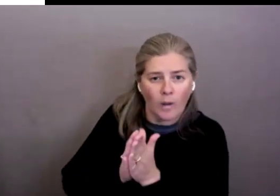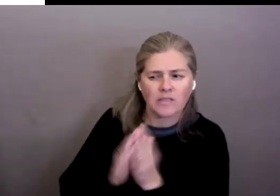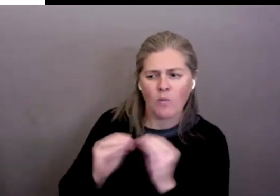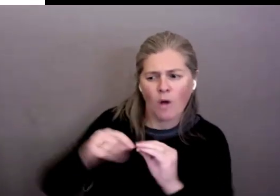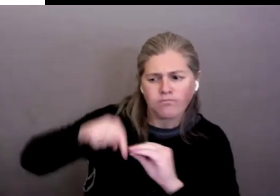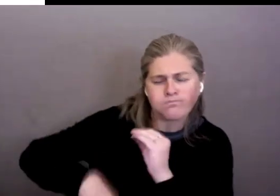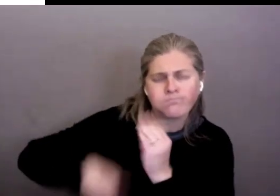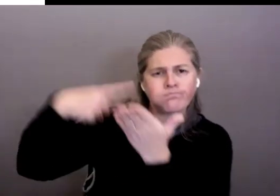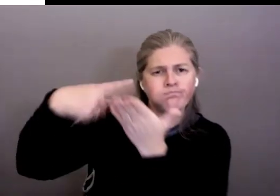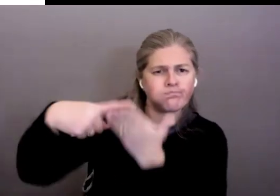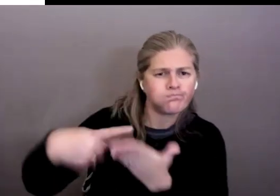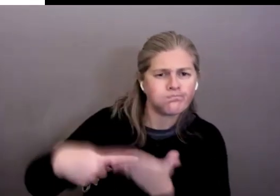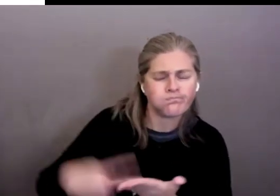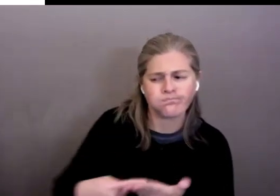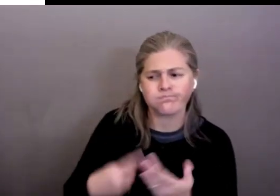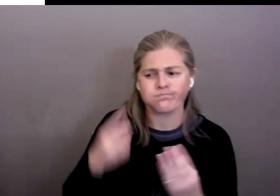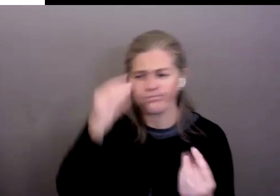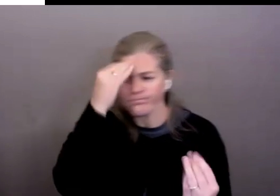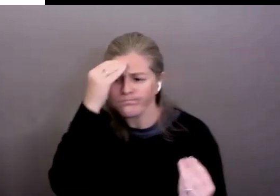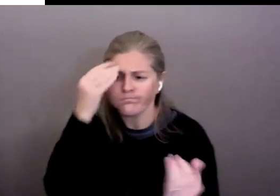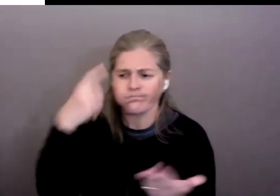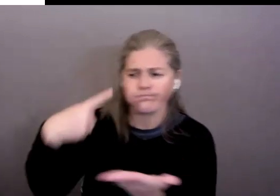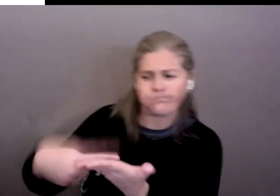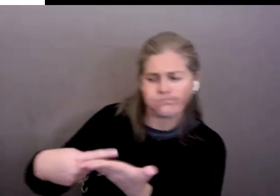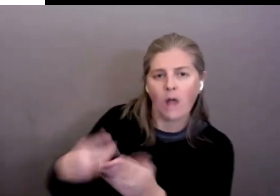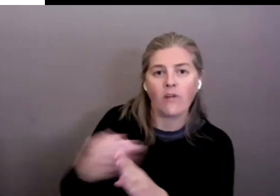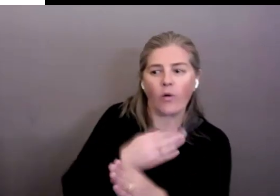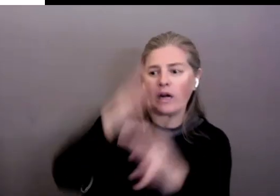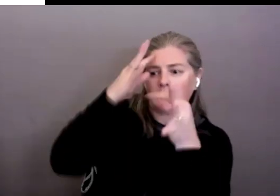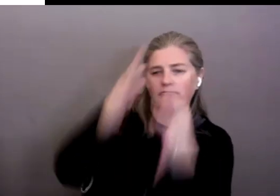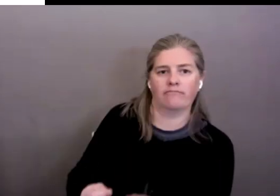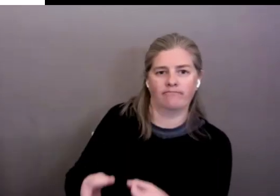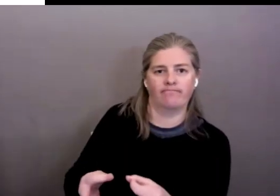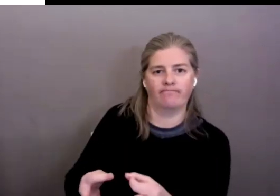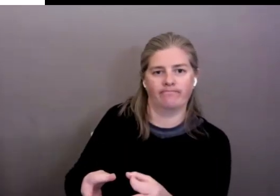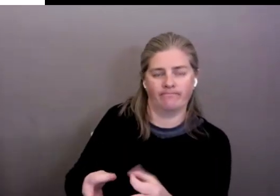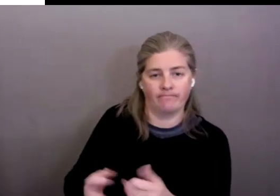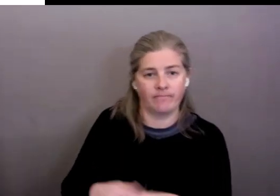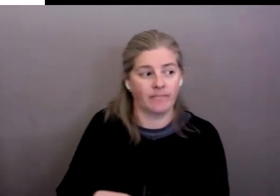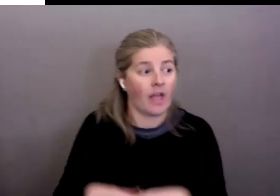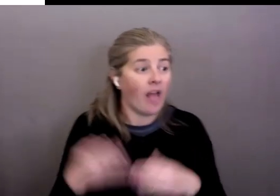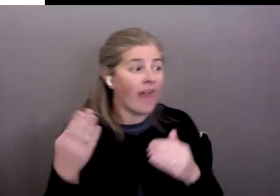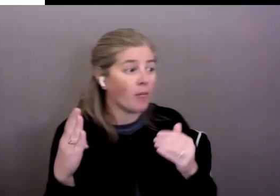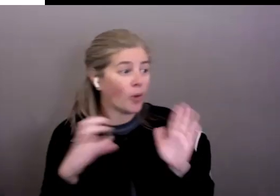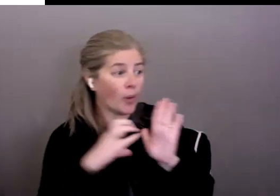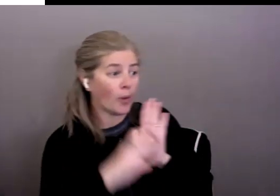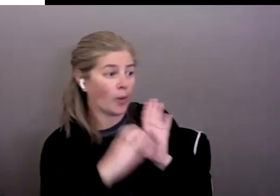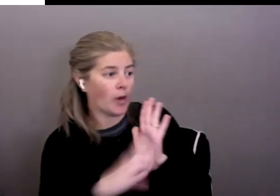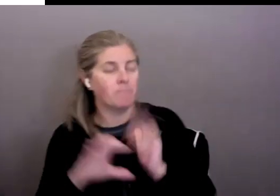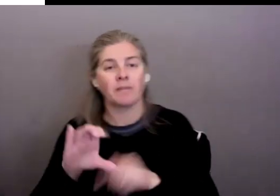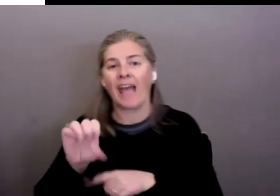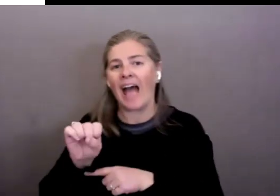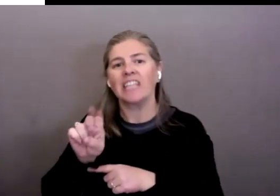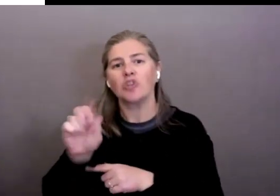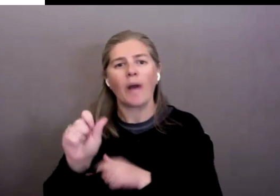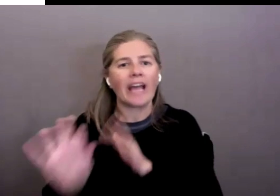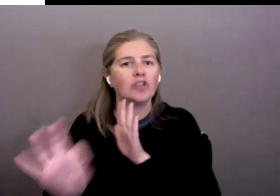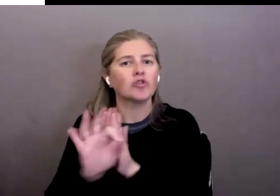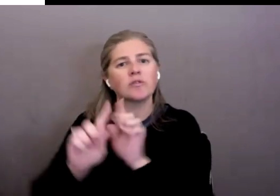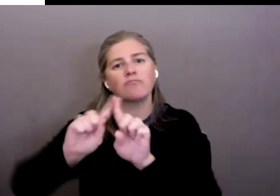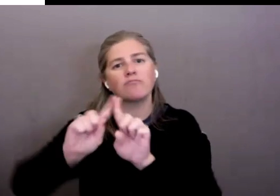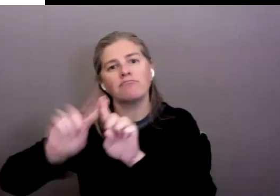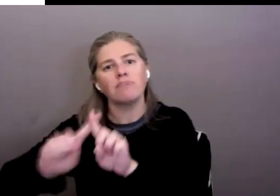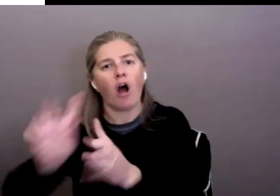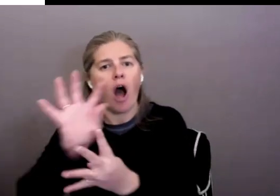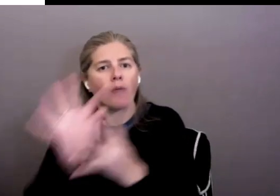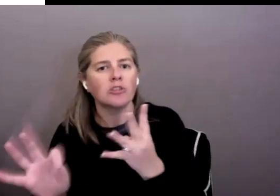documentation prior to making a final determination about the agreements. The blue text, the SUA could choose from a wide range of options